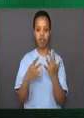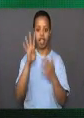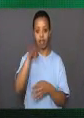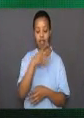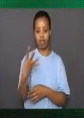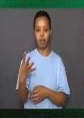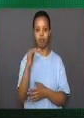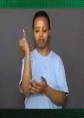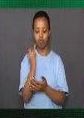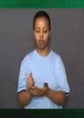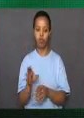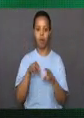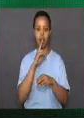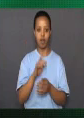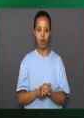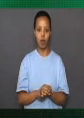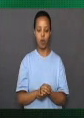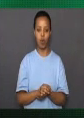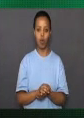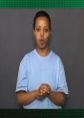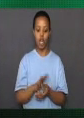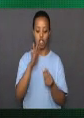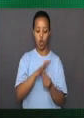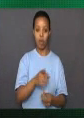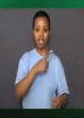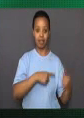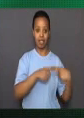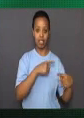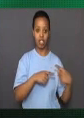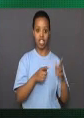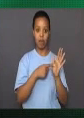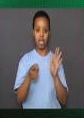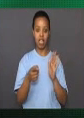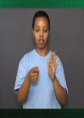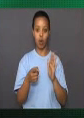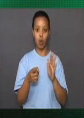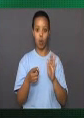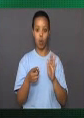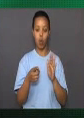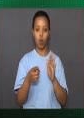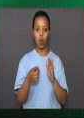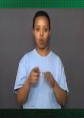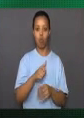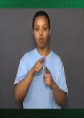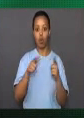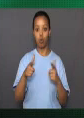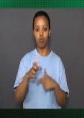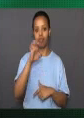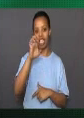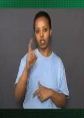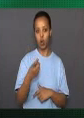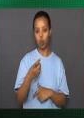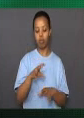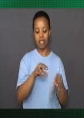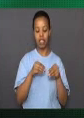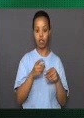this. The dominant gene is expressed by a capital E, and the recessive